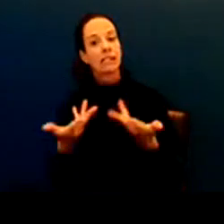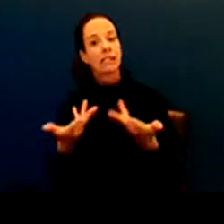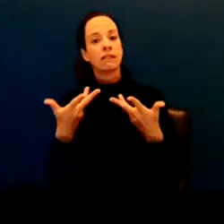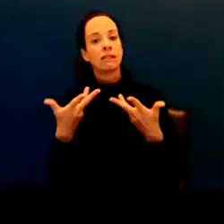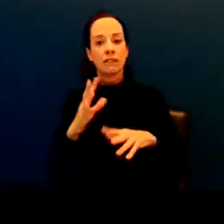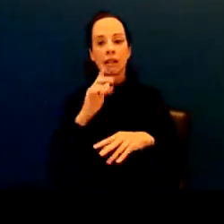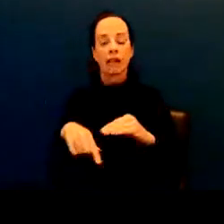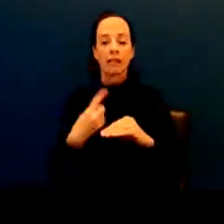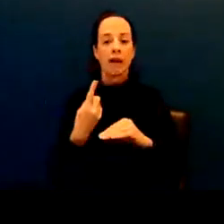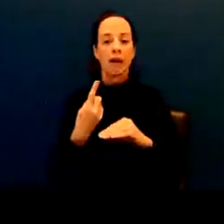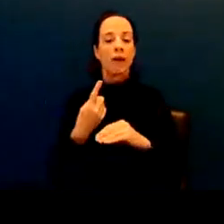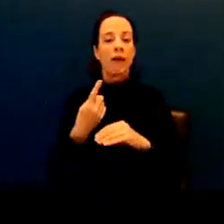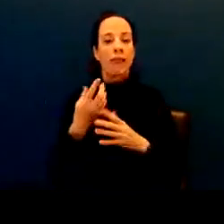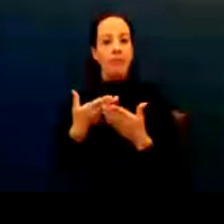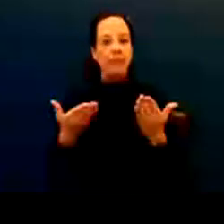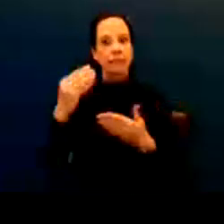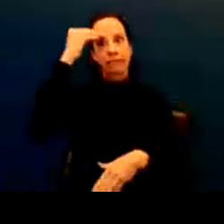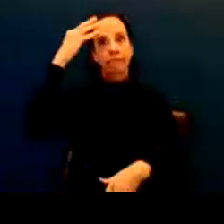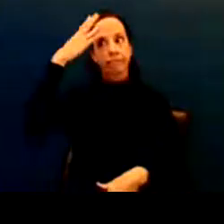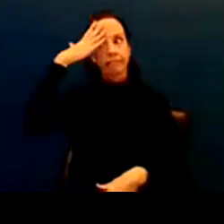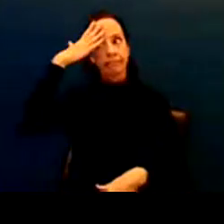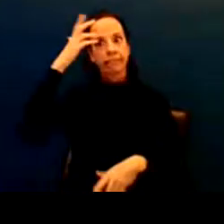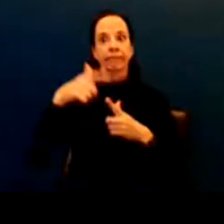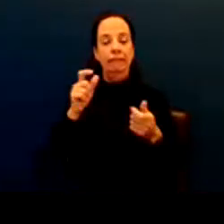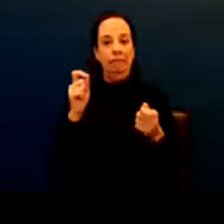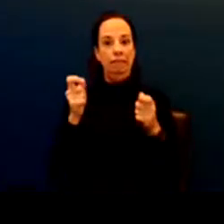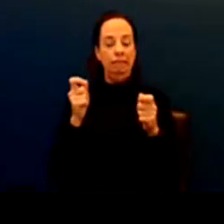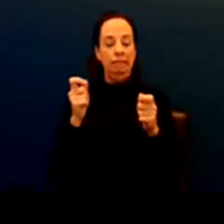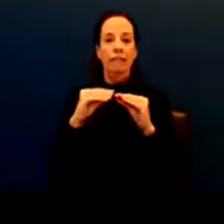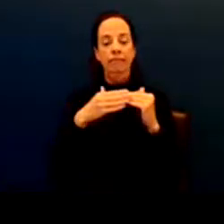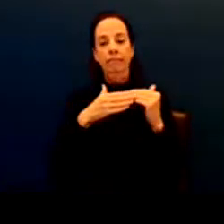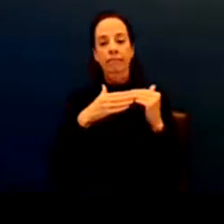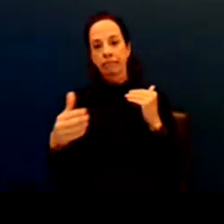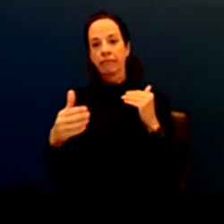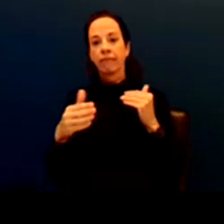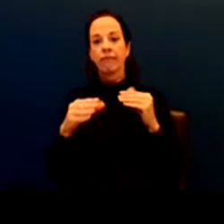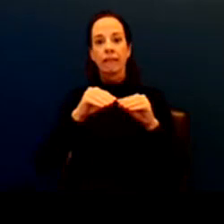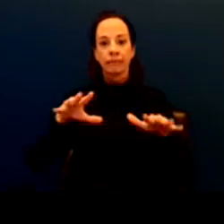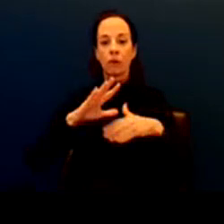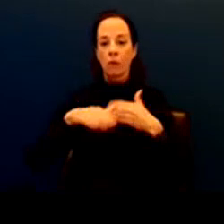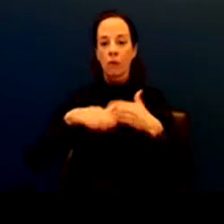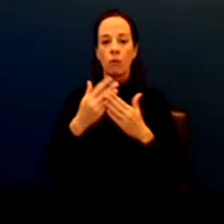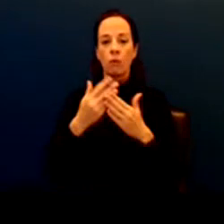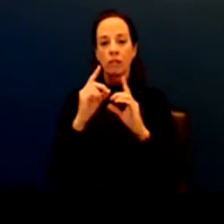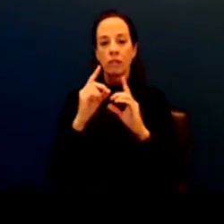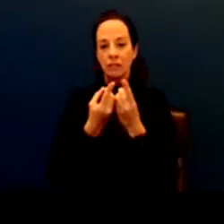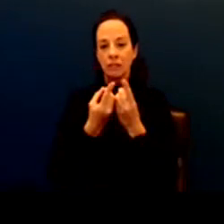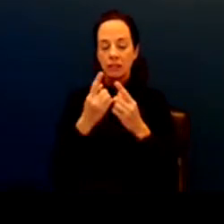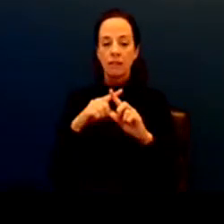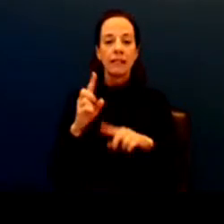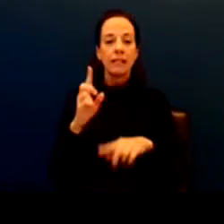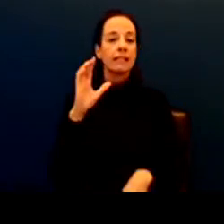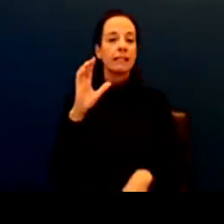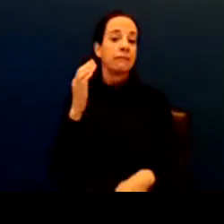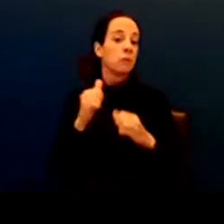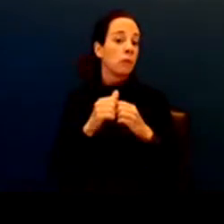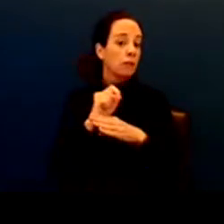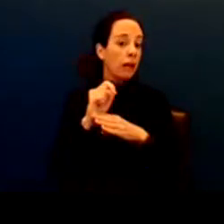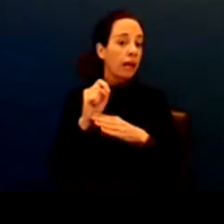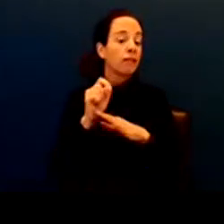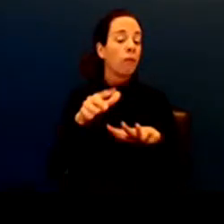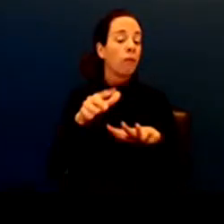and getting that spread across all districts. And it looks like with the training, statewide training, you're having